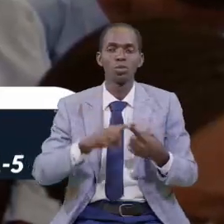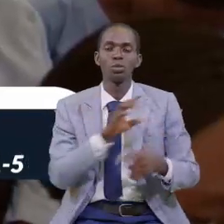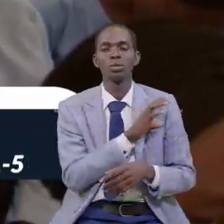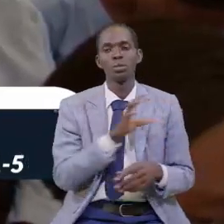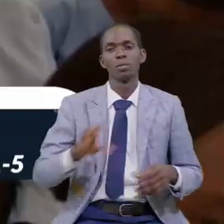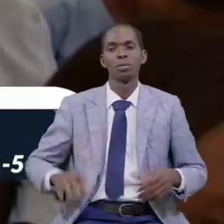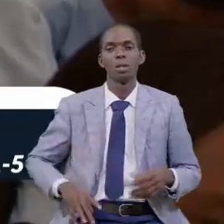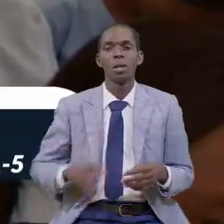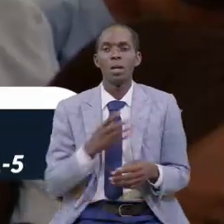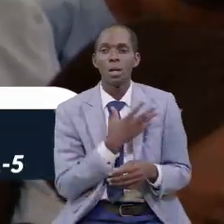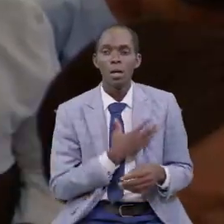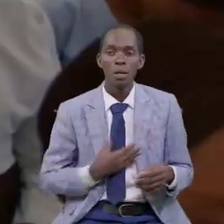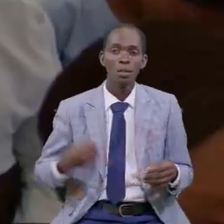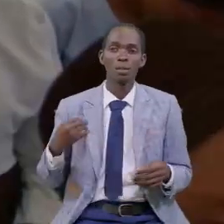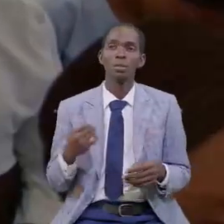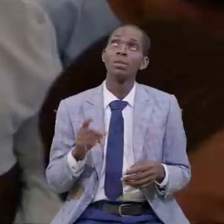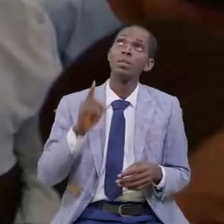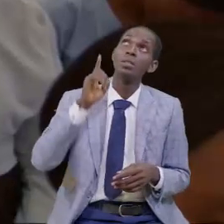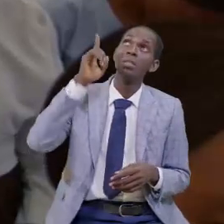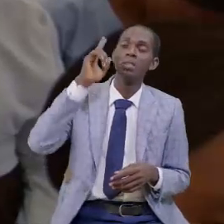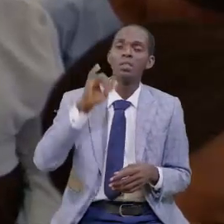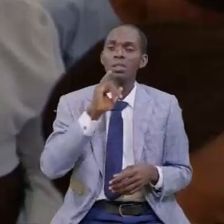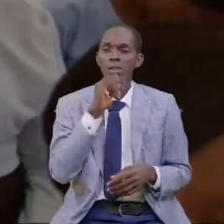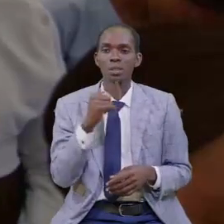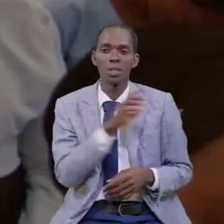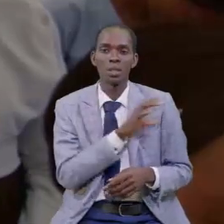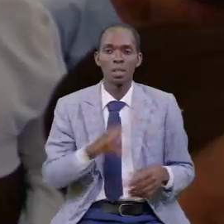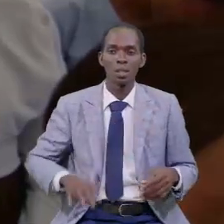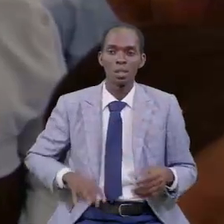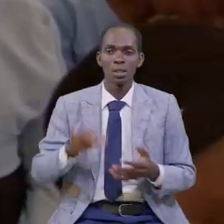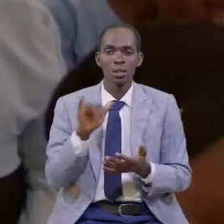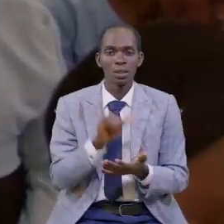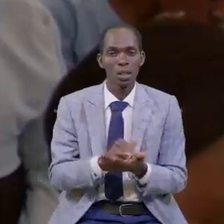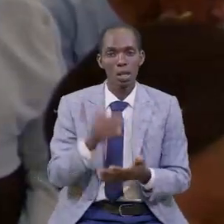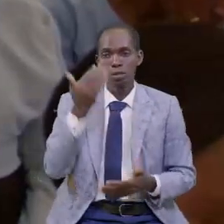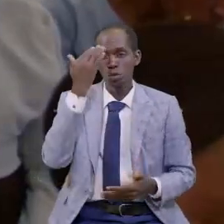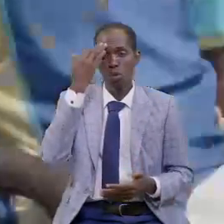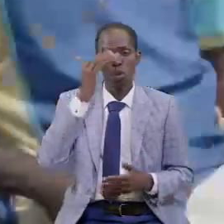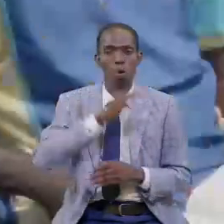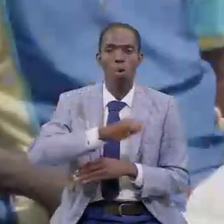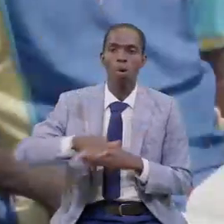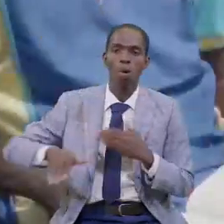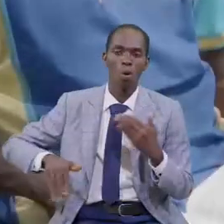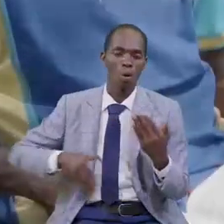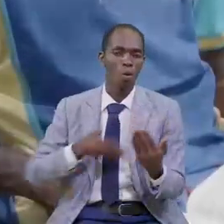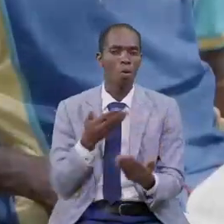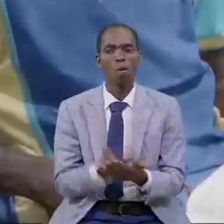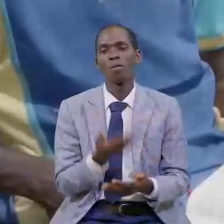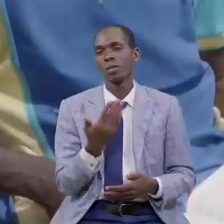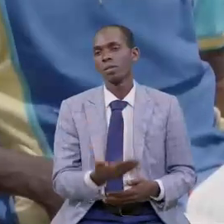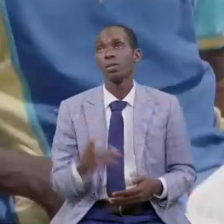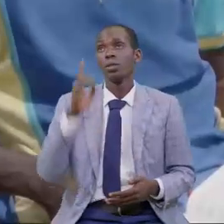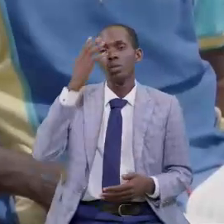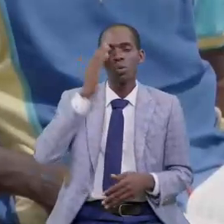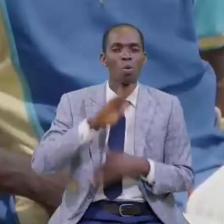he is the Christ who knows all things. He knows all things about all